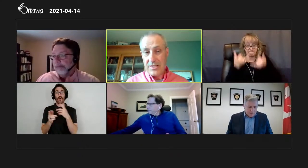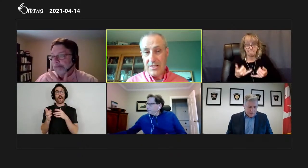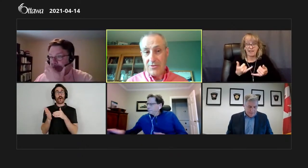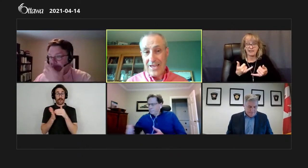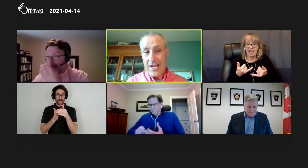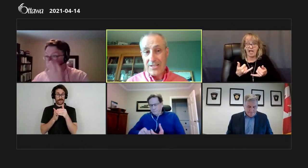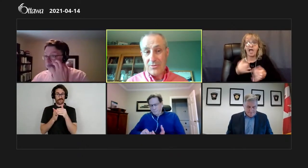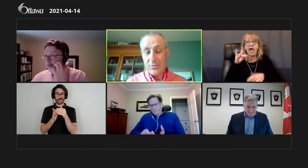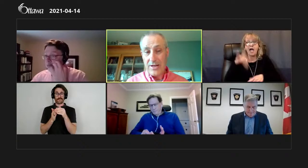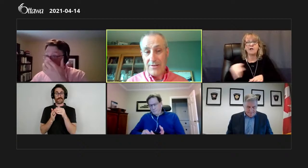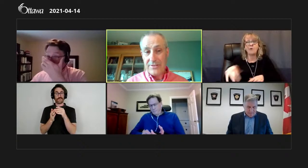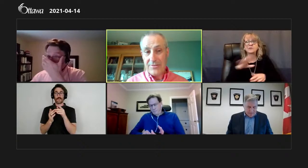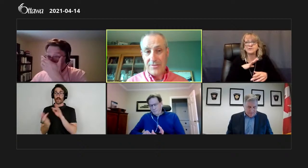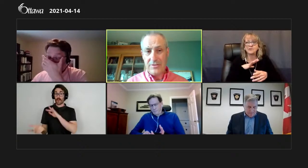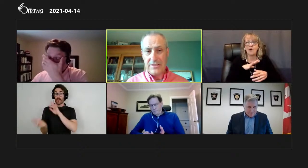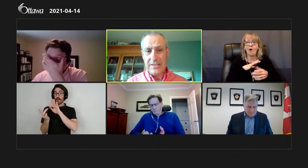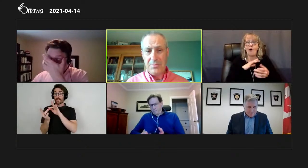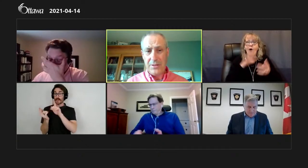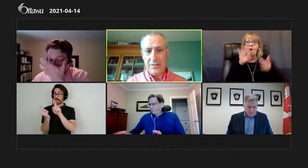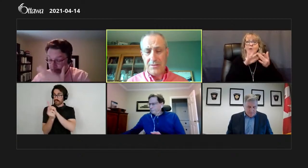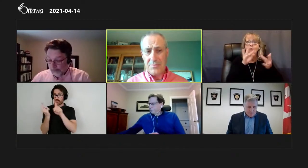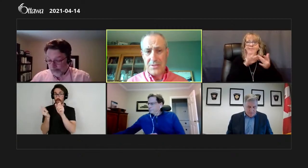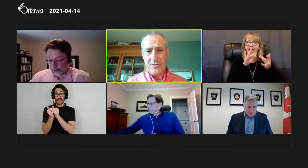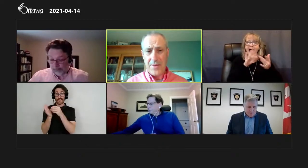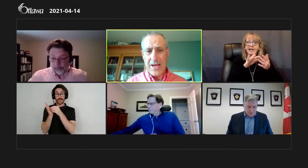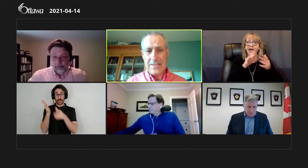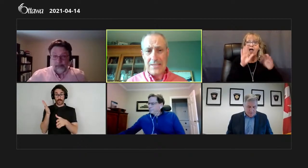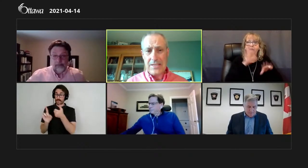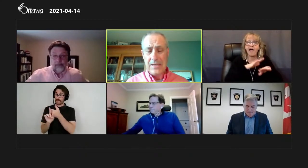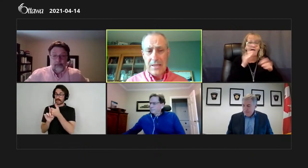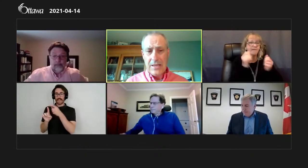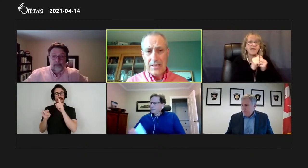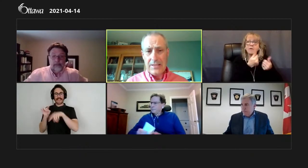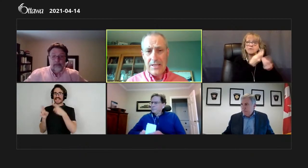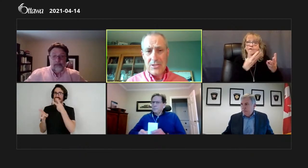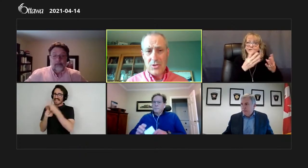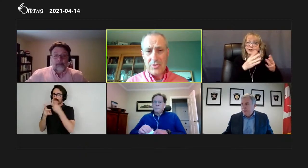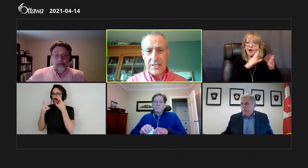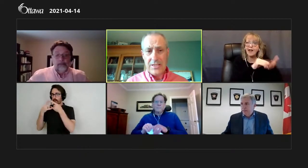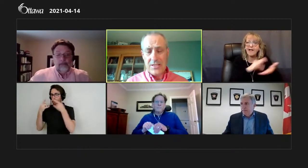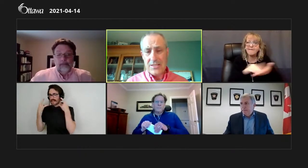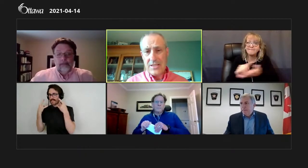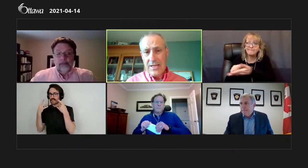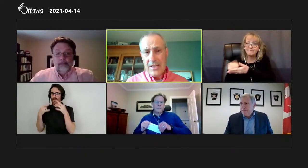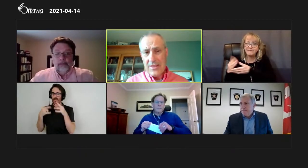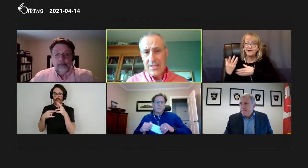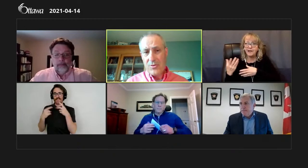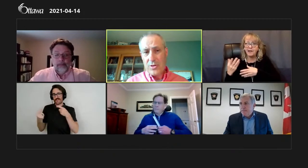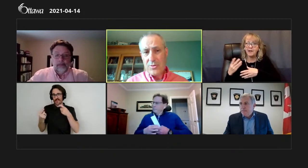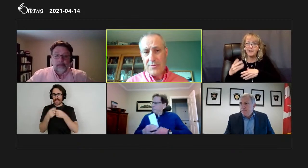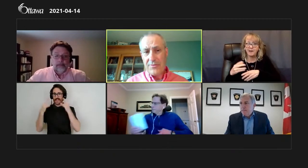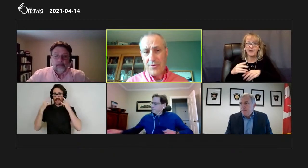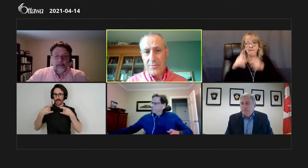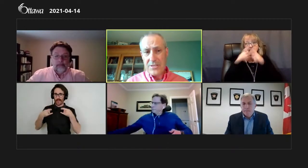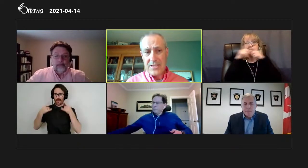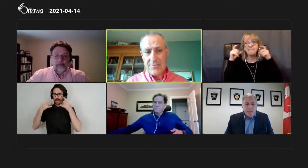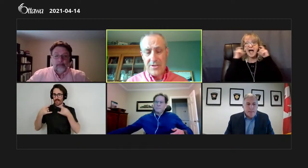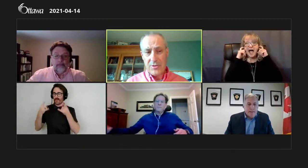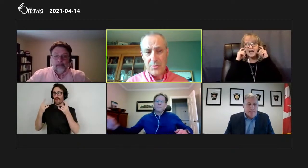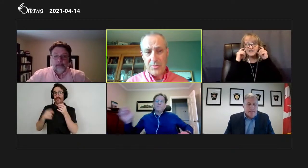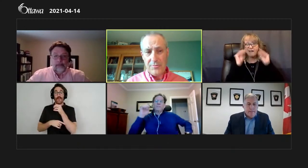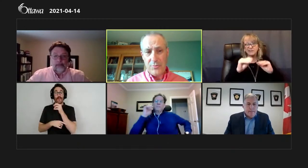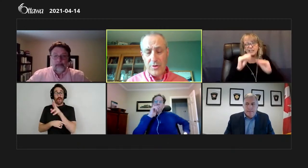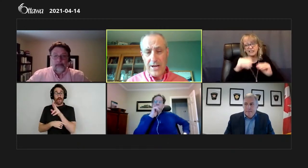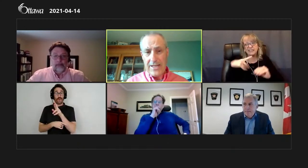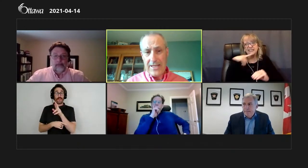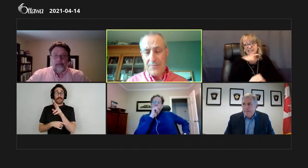that either can't or have difficulty keeping themselves masked and socially distanced. And then, of course, we have the pharmacies